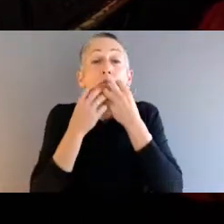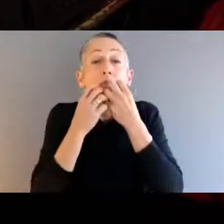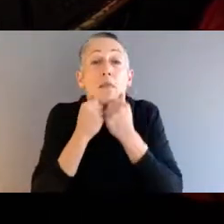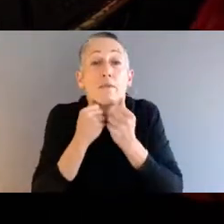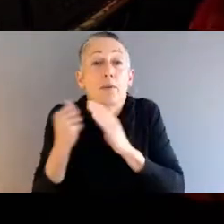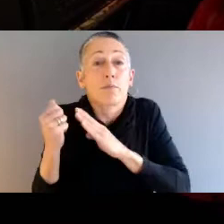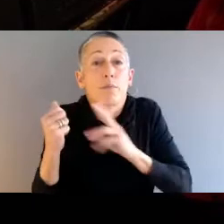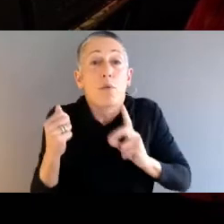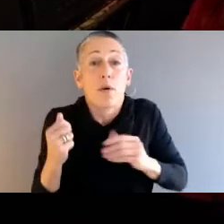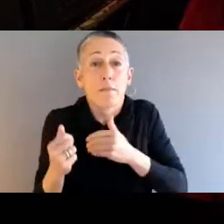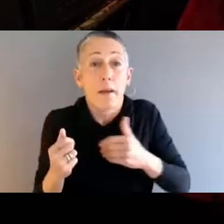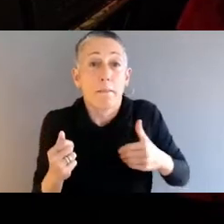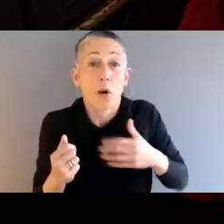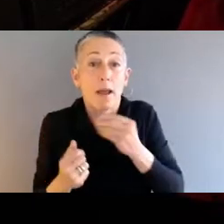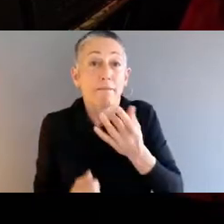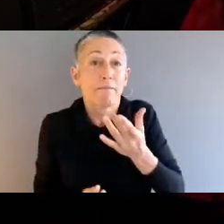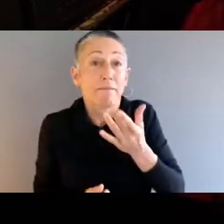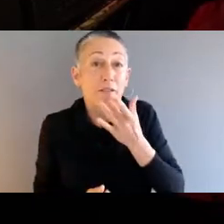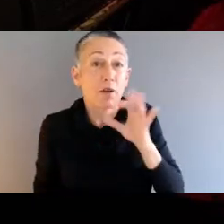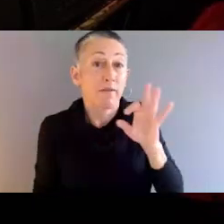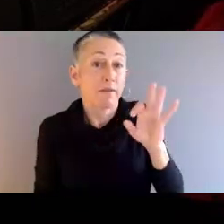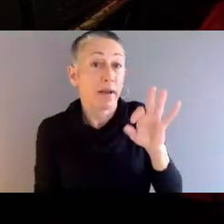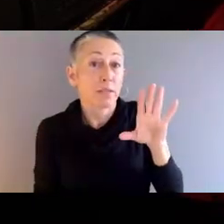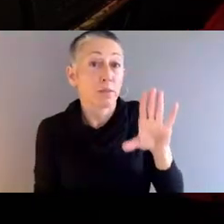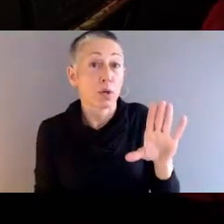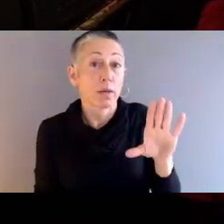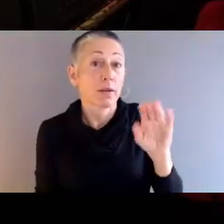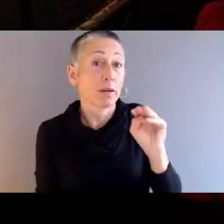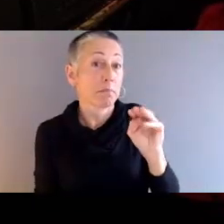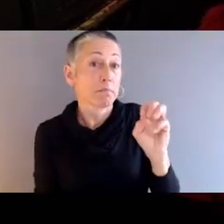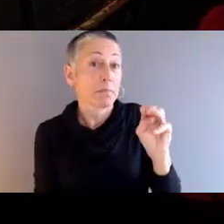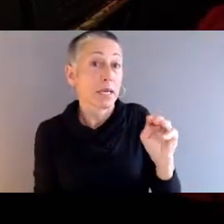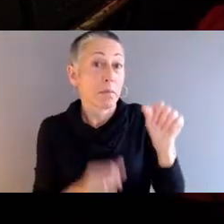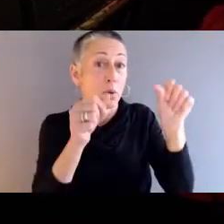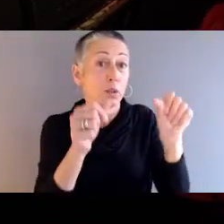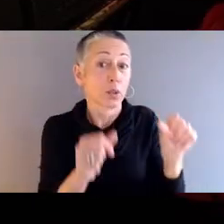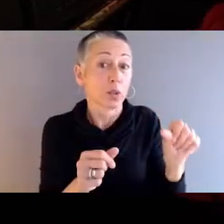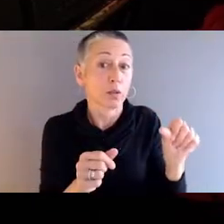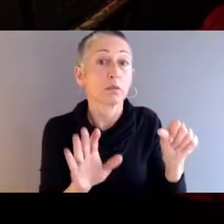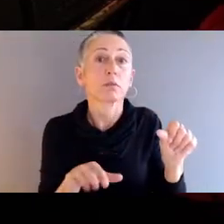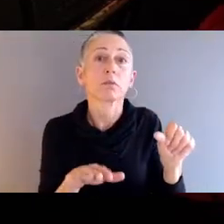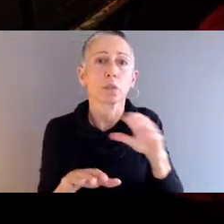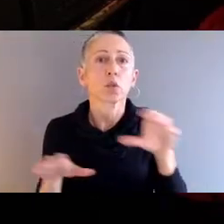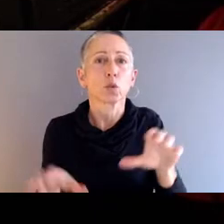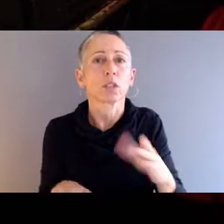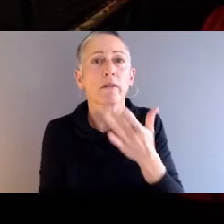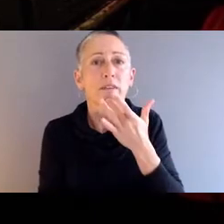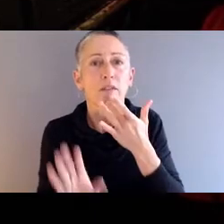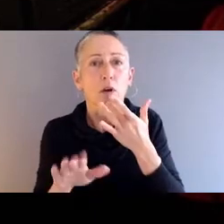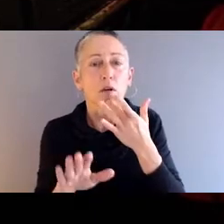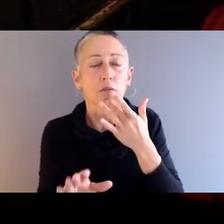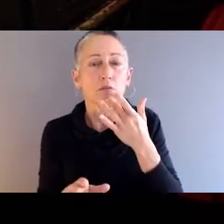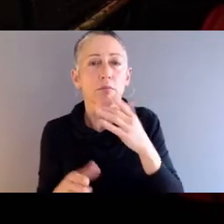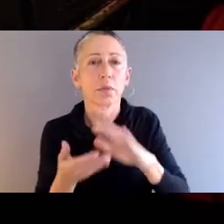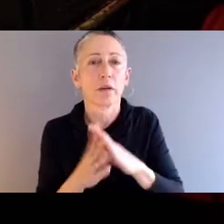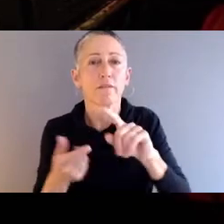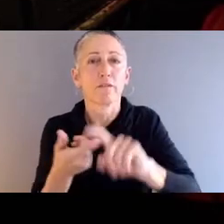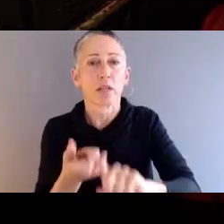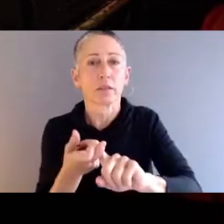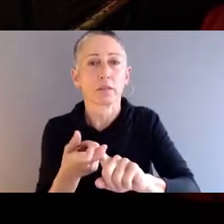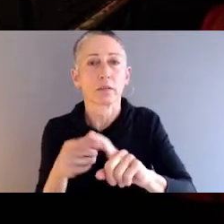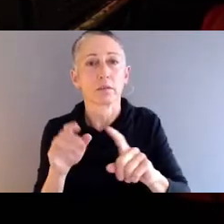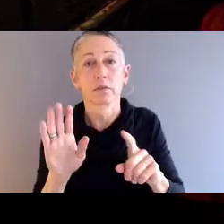meme poster, Christy Childs Twilley. If you're not friends with her on Facebook, do yourself a favor and be friends with her just to see what she's giving. It's